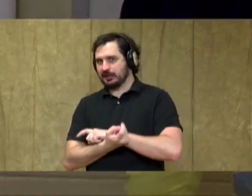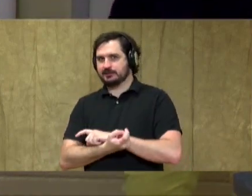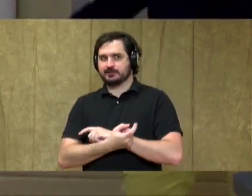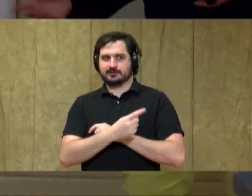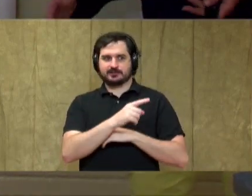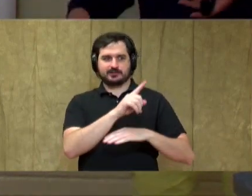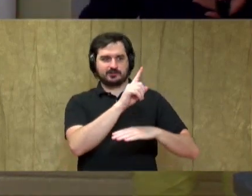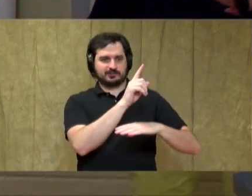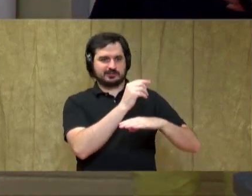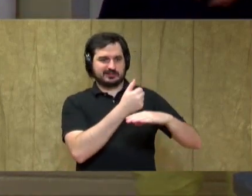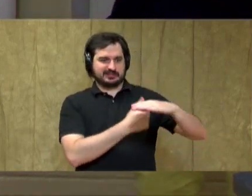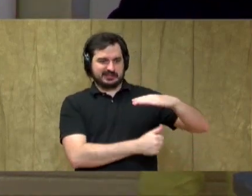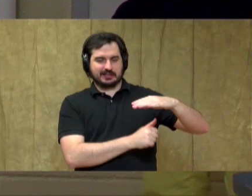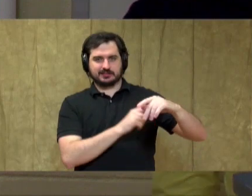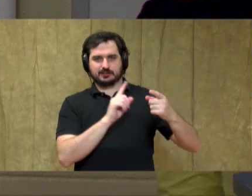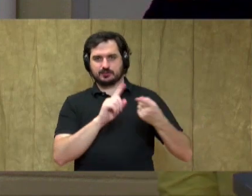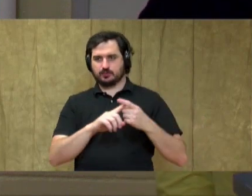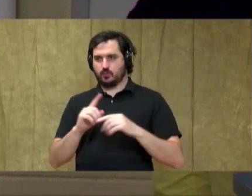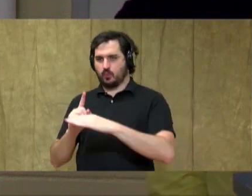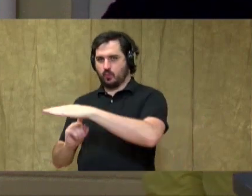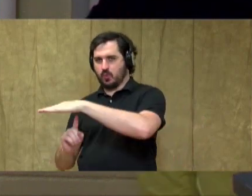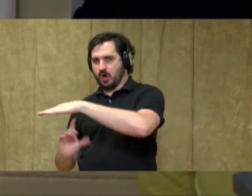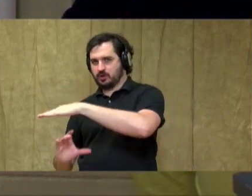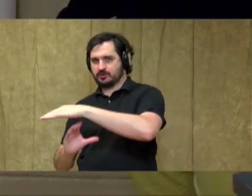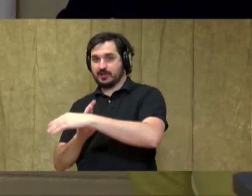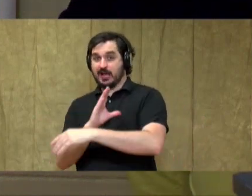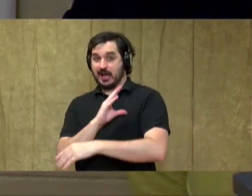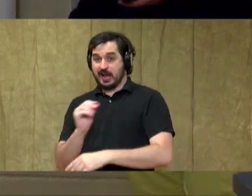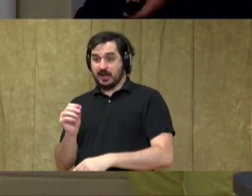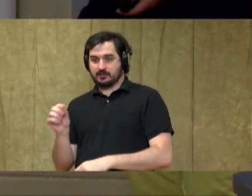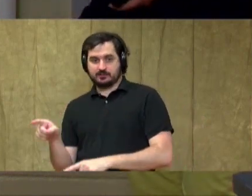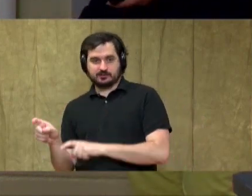hundreds and hundreds to tenths.